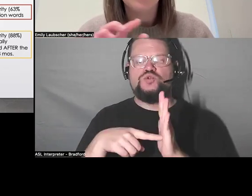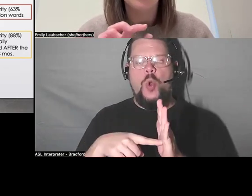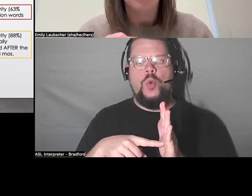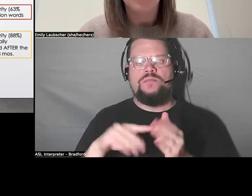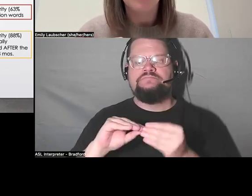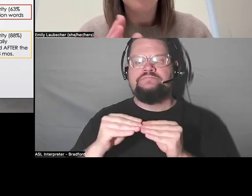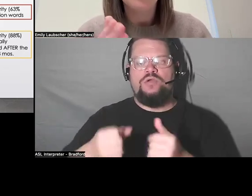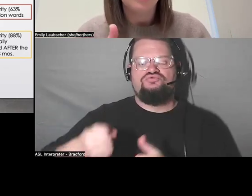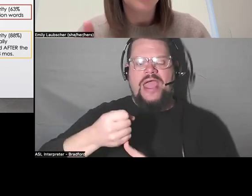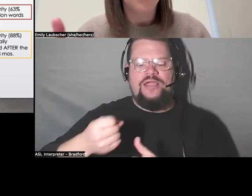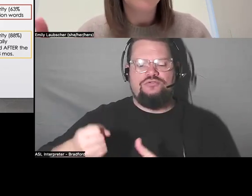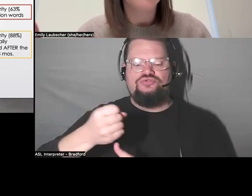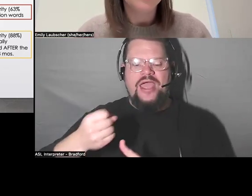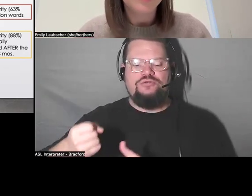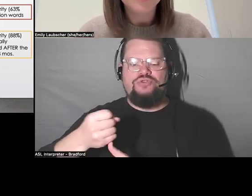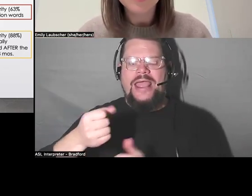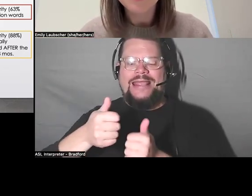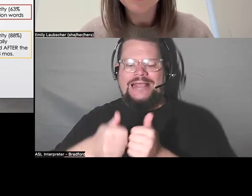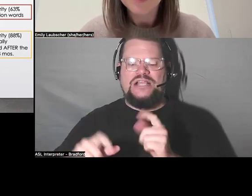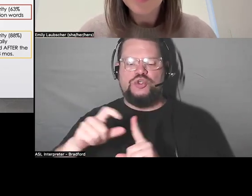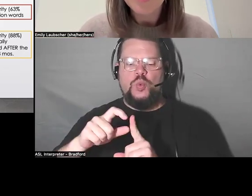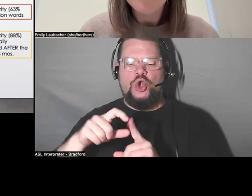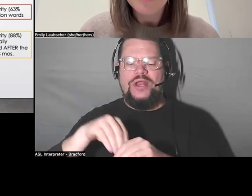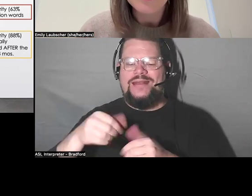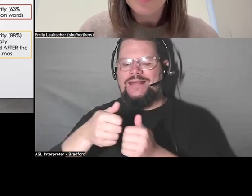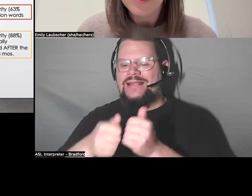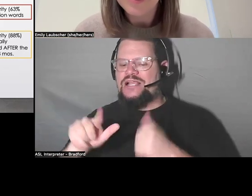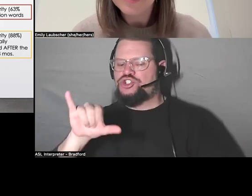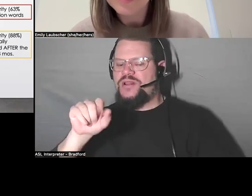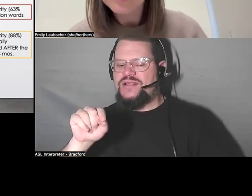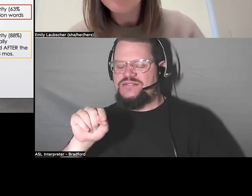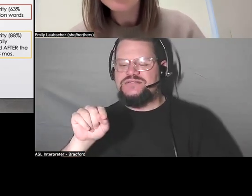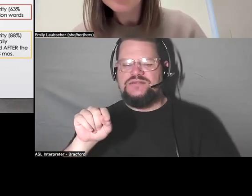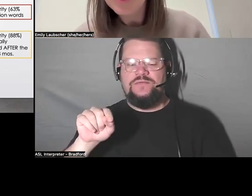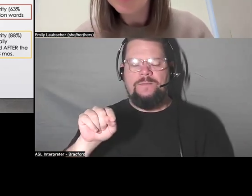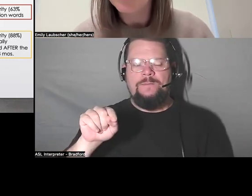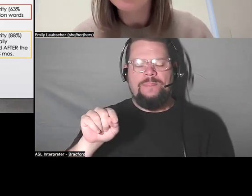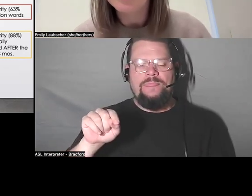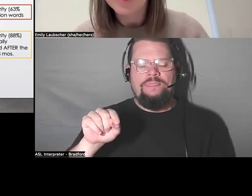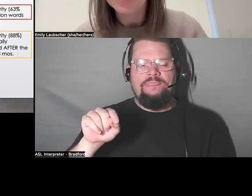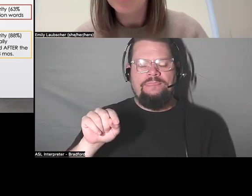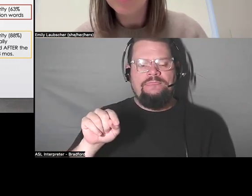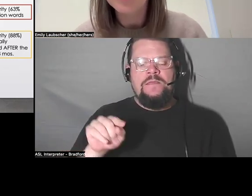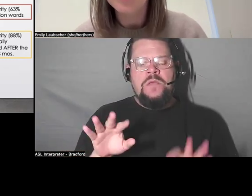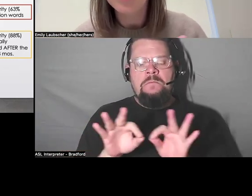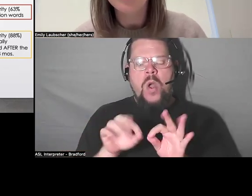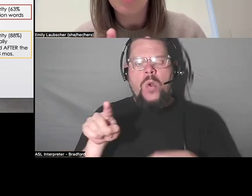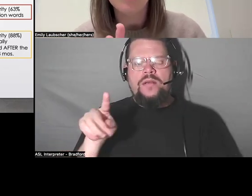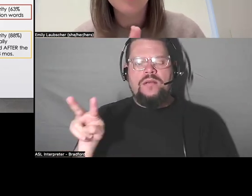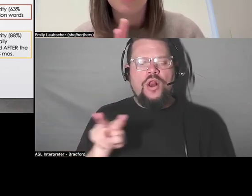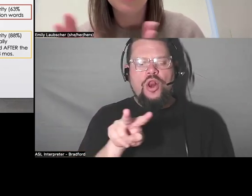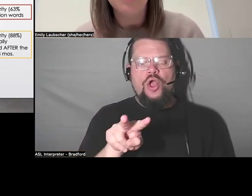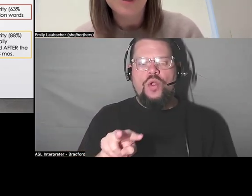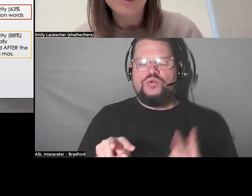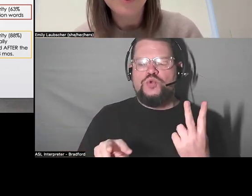of each word within each one of the lists. But I especially want to draw your attention over to the two